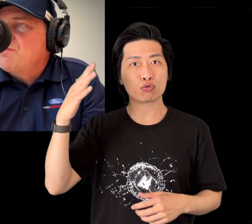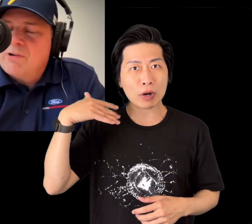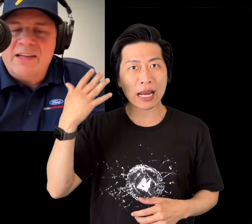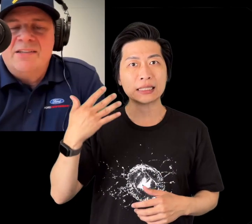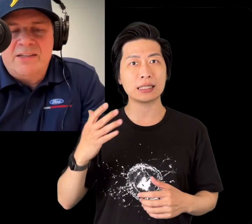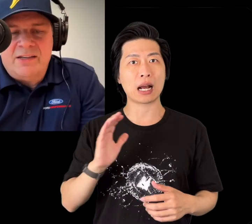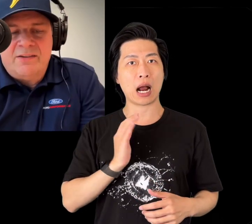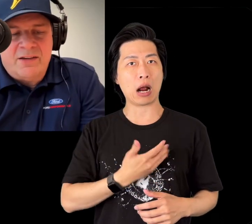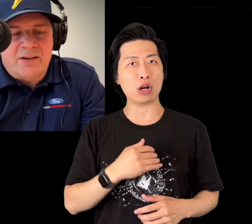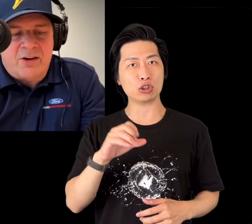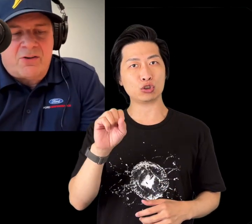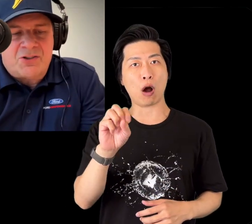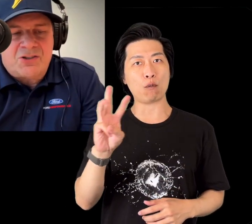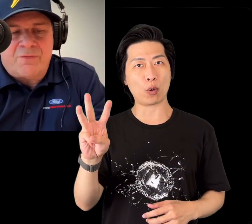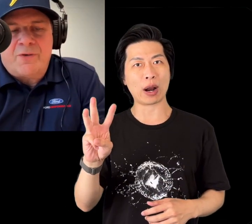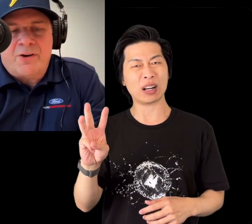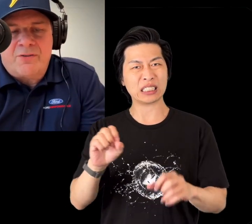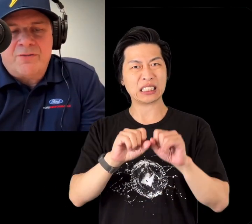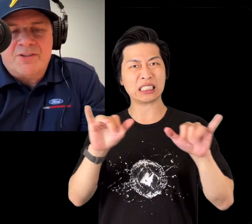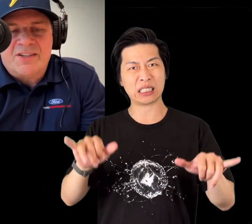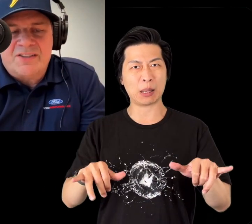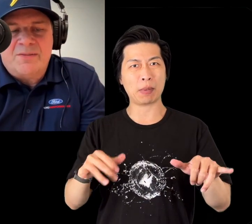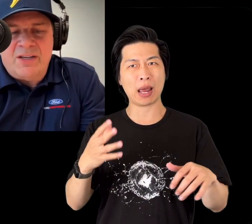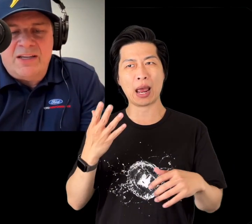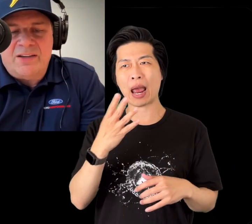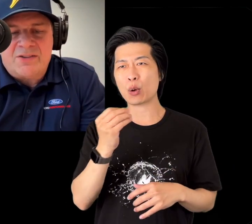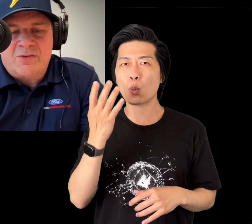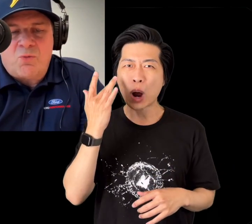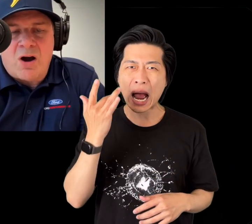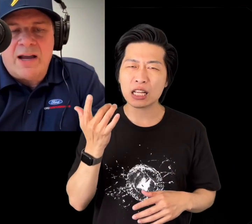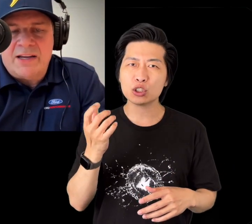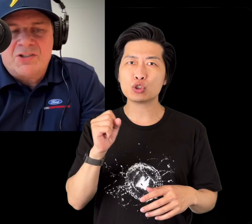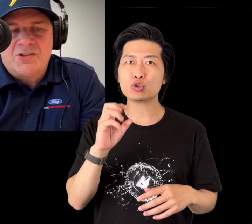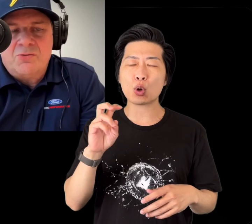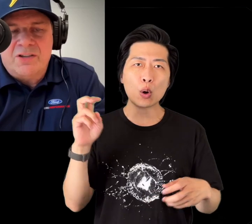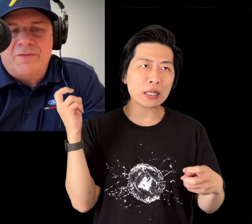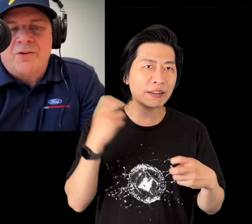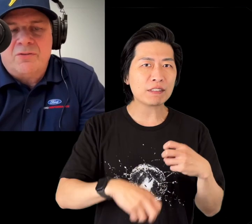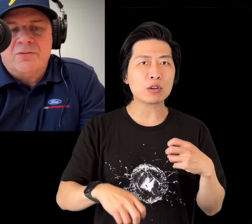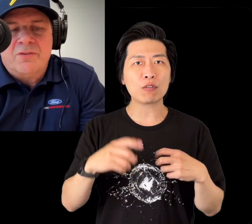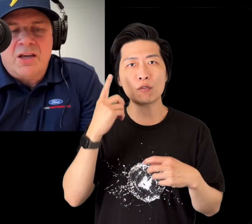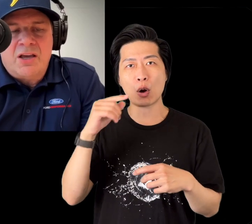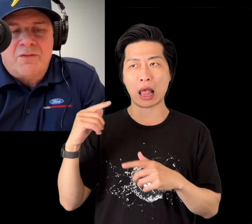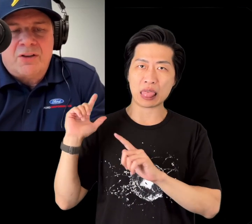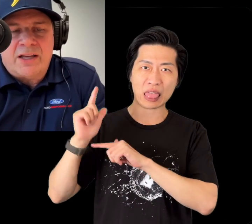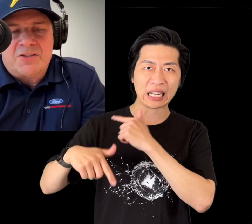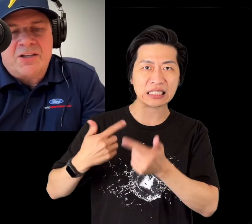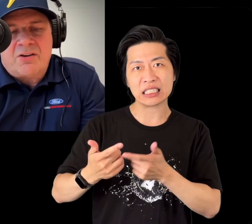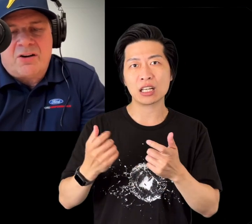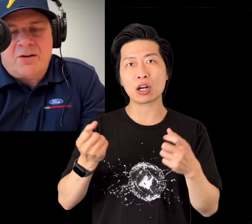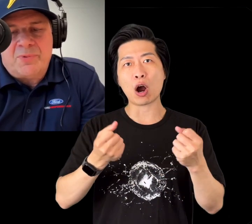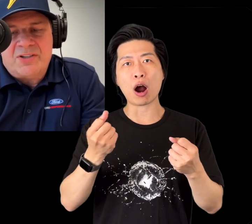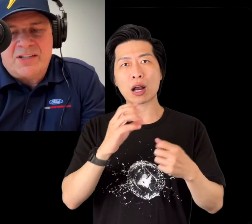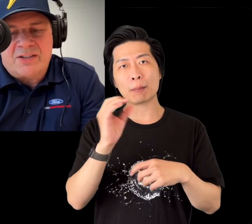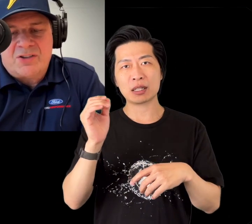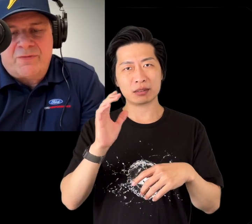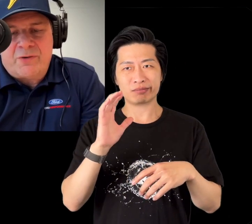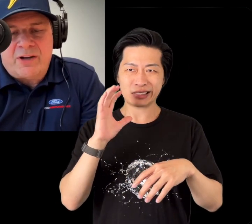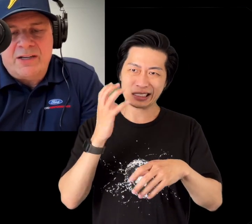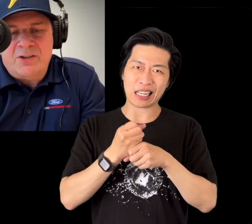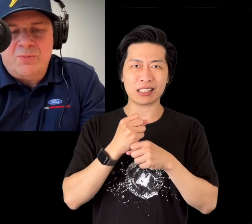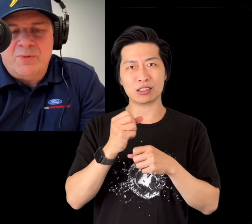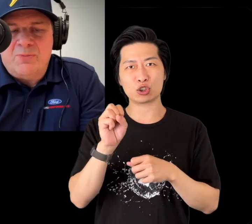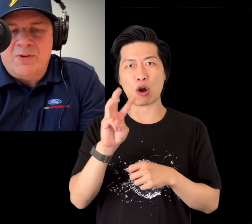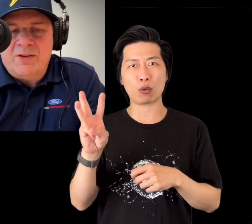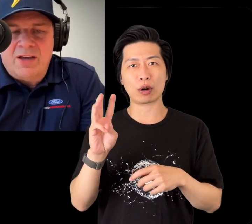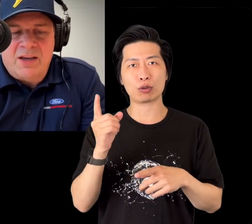how crazy our software system is and why it's so difficult for legacy car companies to get software